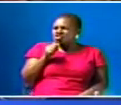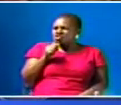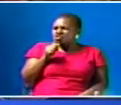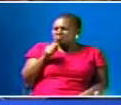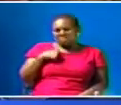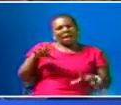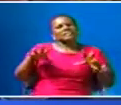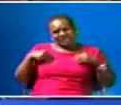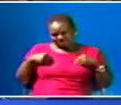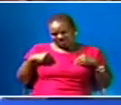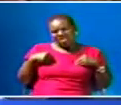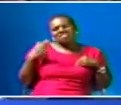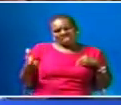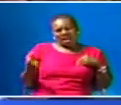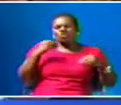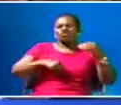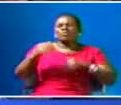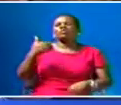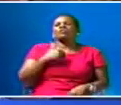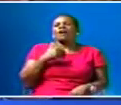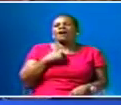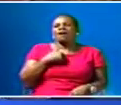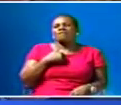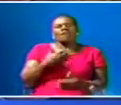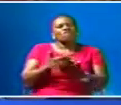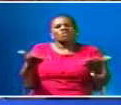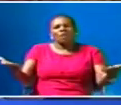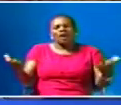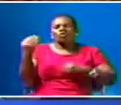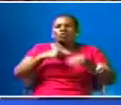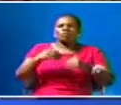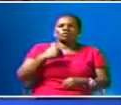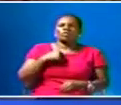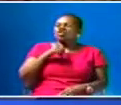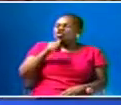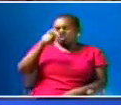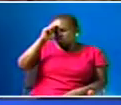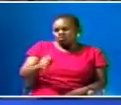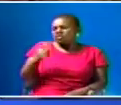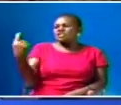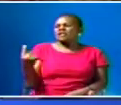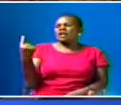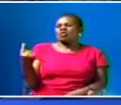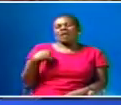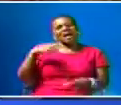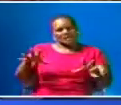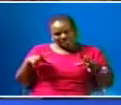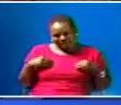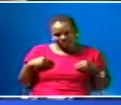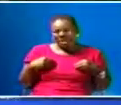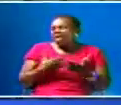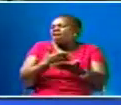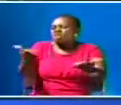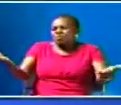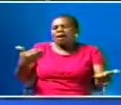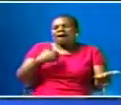ever denied. I have said there is corruption. Corruption is everywhere. It is not in the judiciary alone. It is